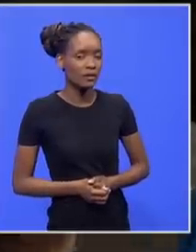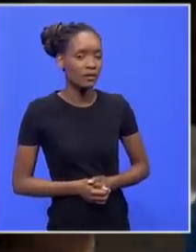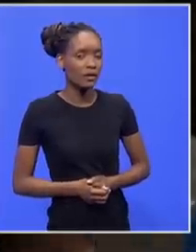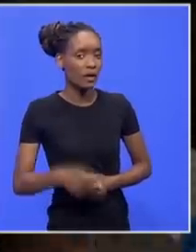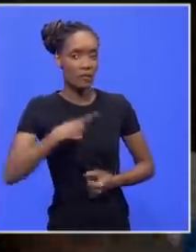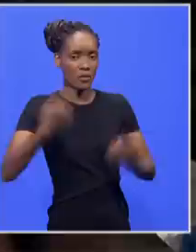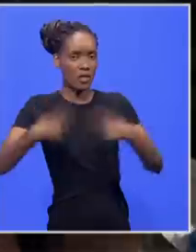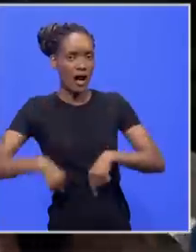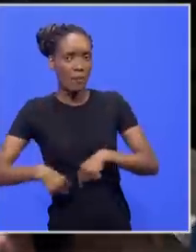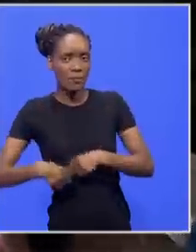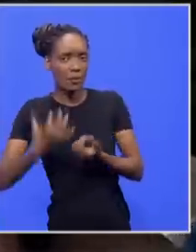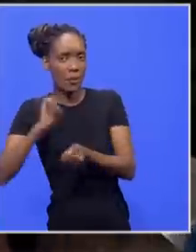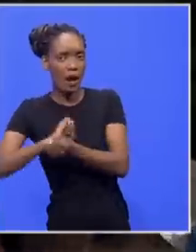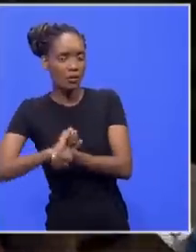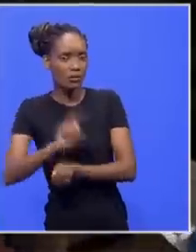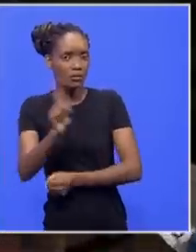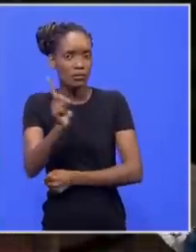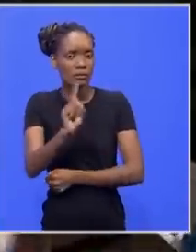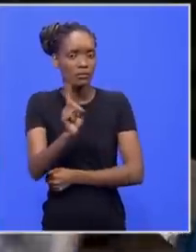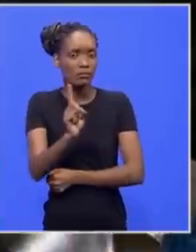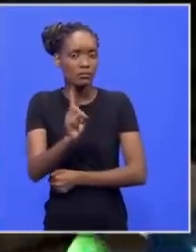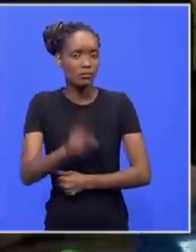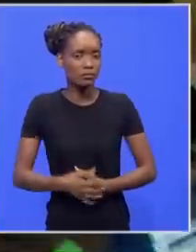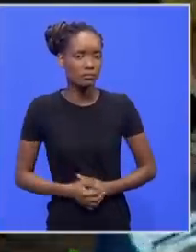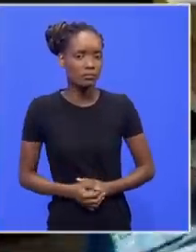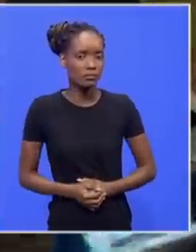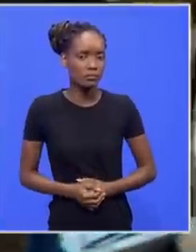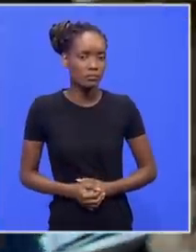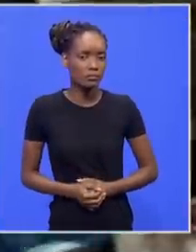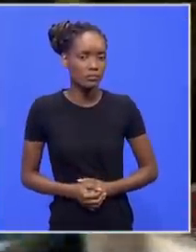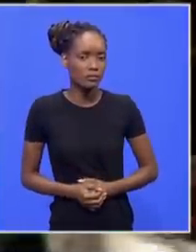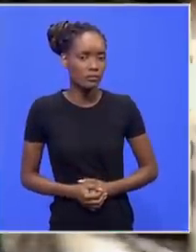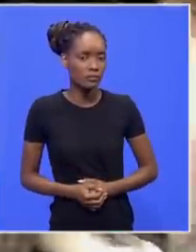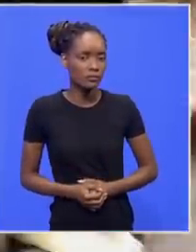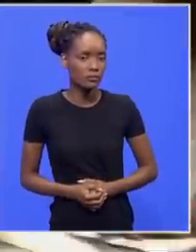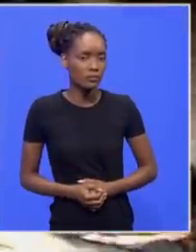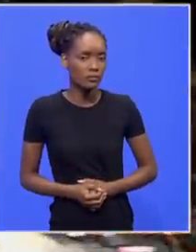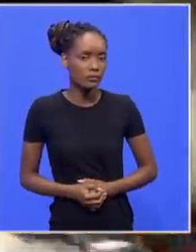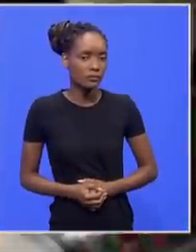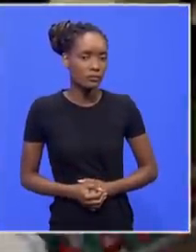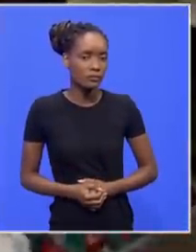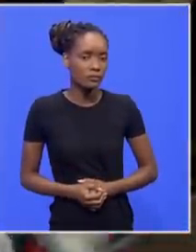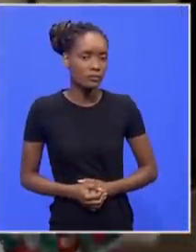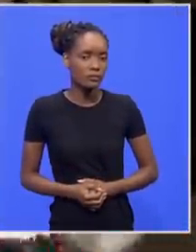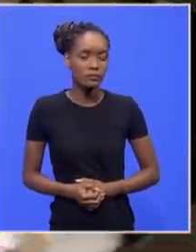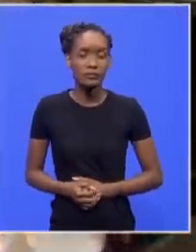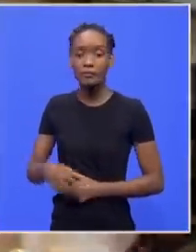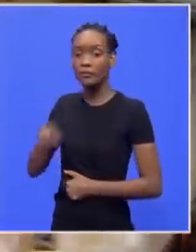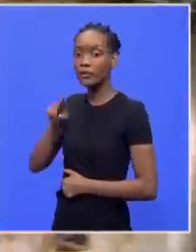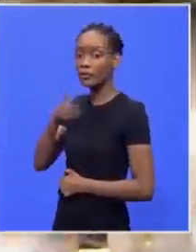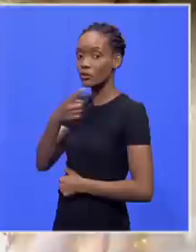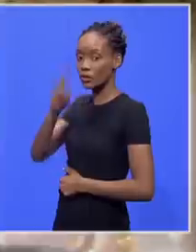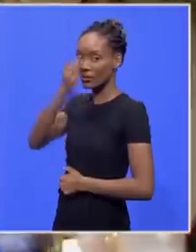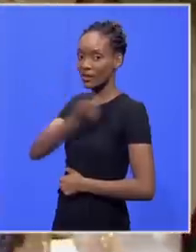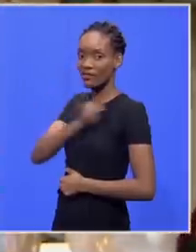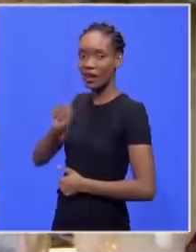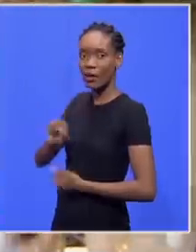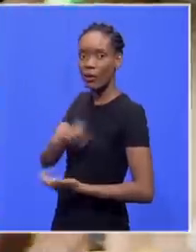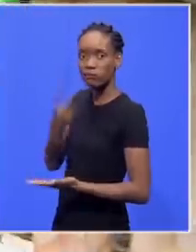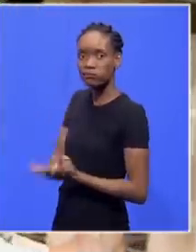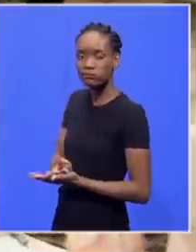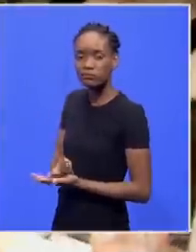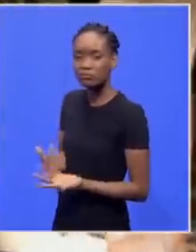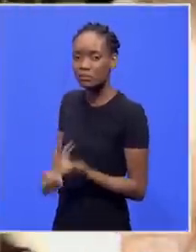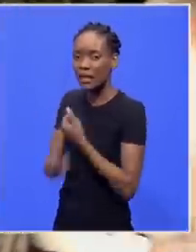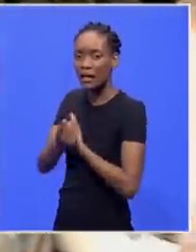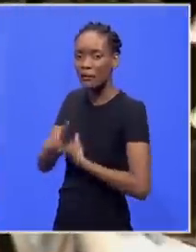arrested. What crime I done? What crime I done? You're saying your son has collapsed? What's happening in there? Collapse is just...